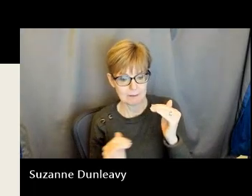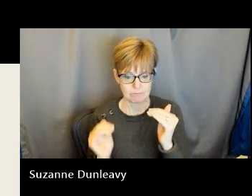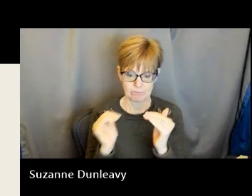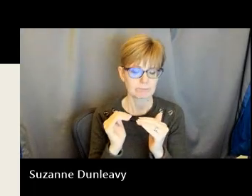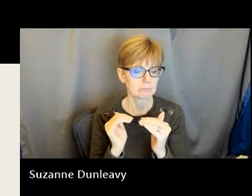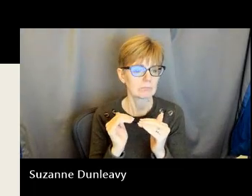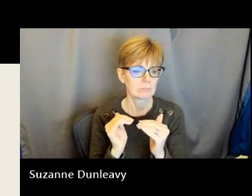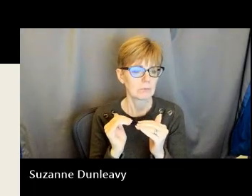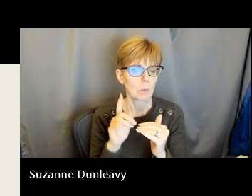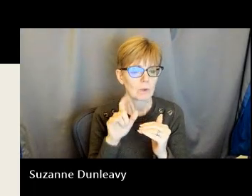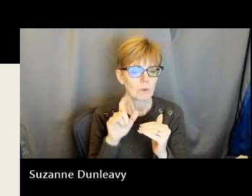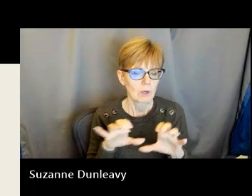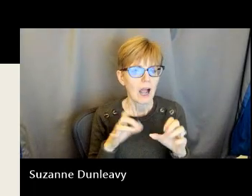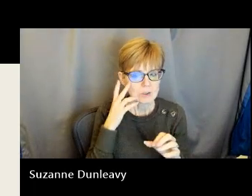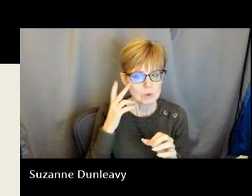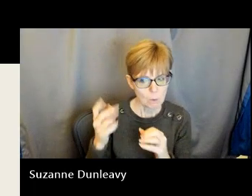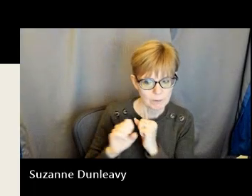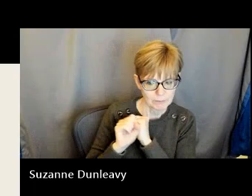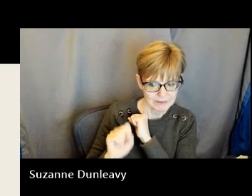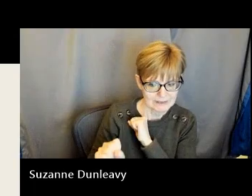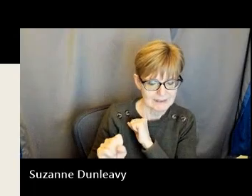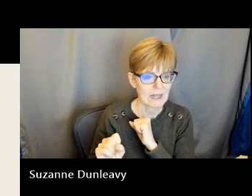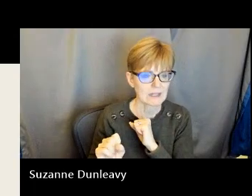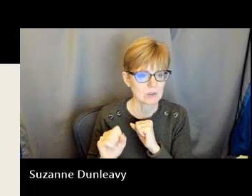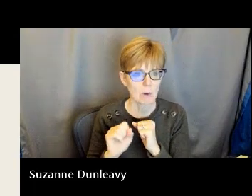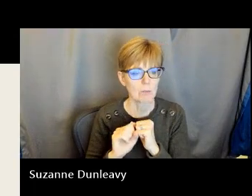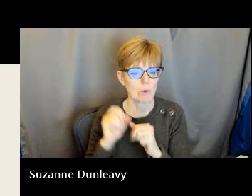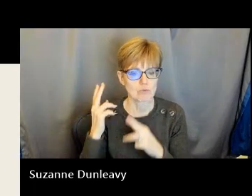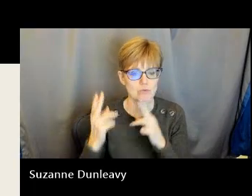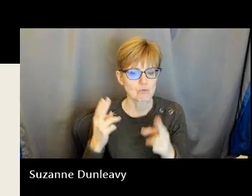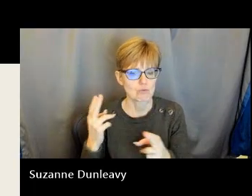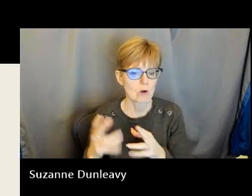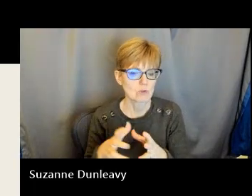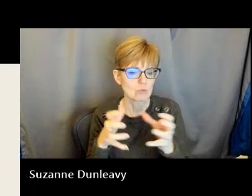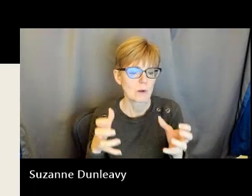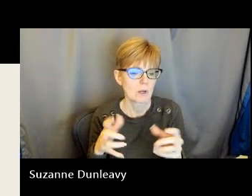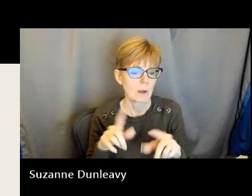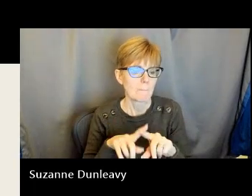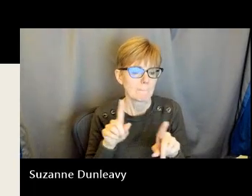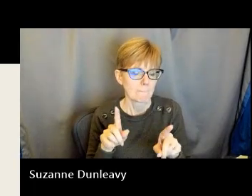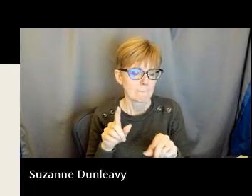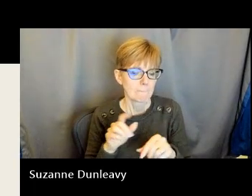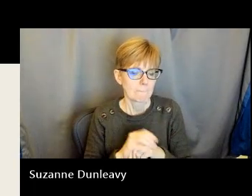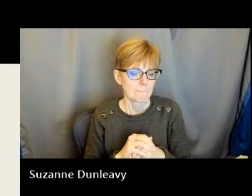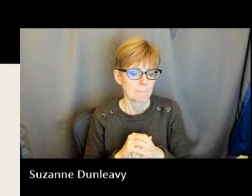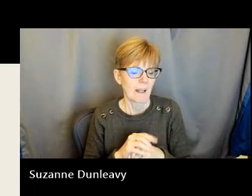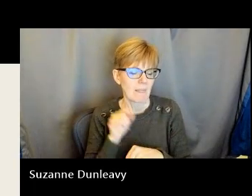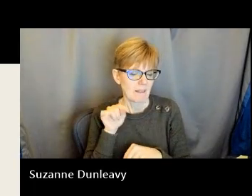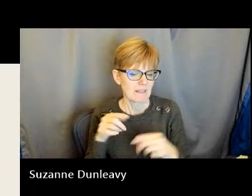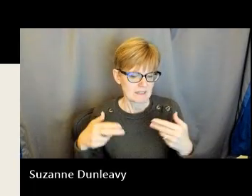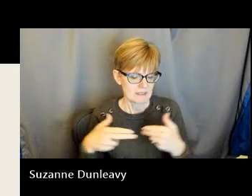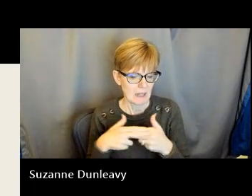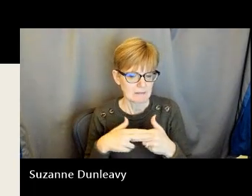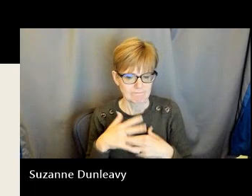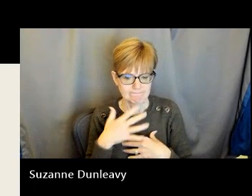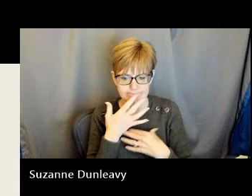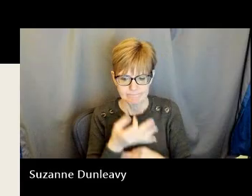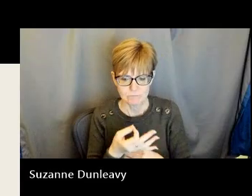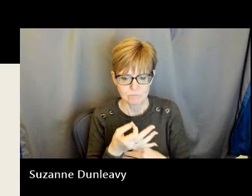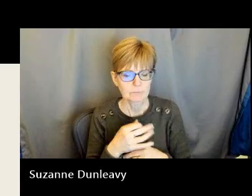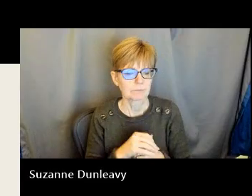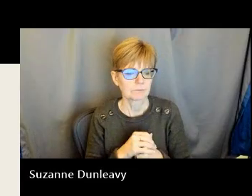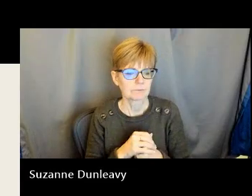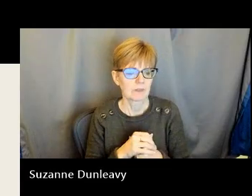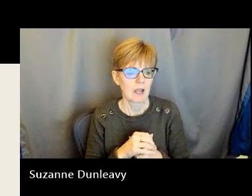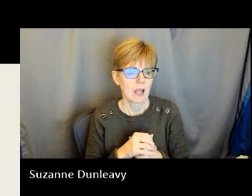we are going to be extending a little bit. So I won't rush through this too quickly, but this is something I think is interesting. And this is, I'll talk about